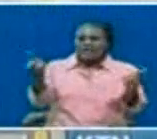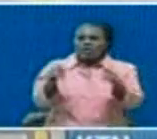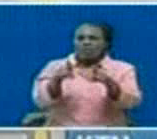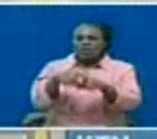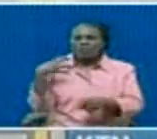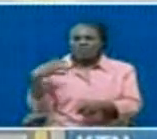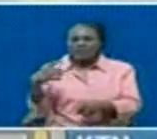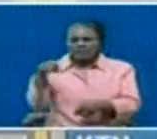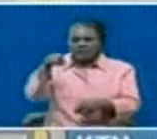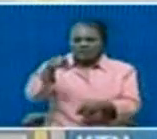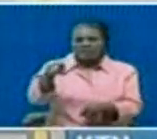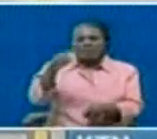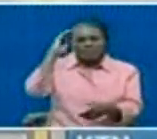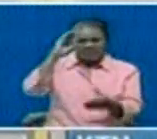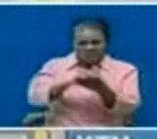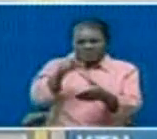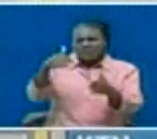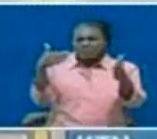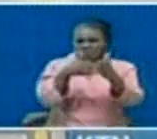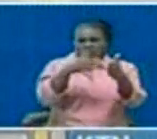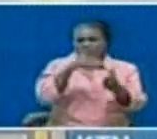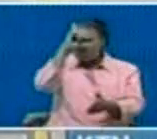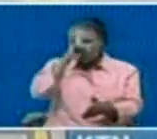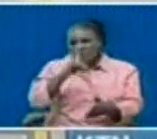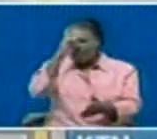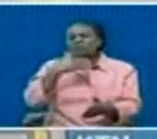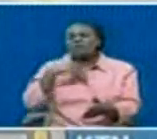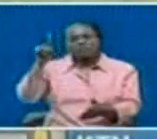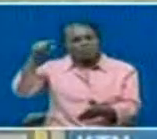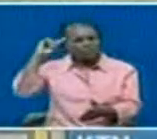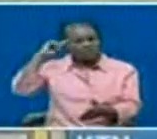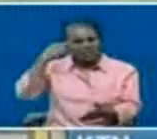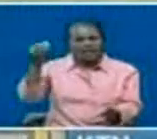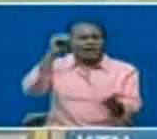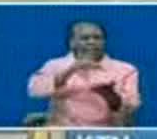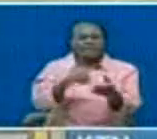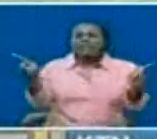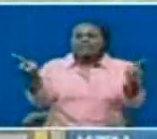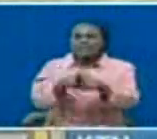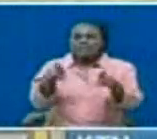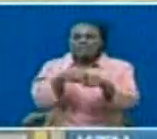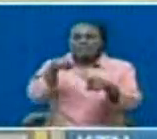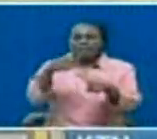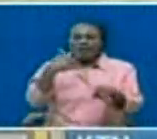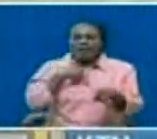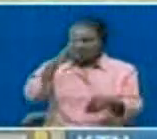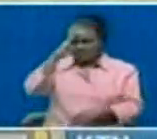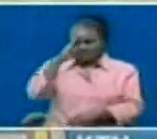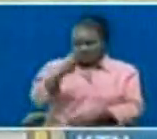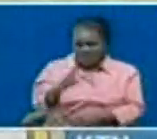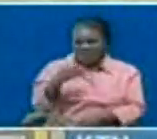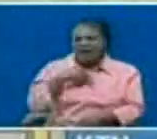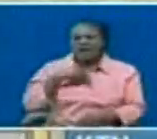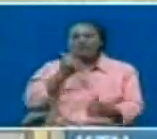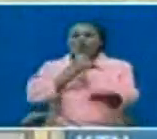defended Amrush and believes the ban was too harsh and wants CAF to reconsider it. Meanwhile, besides missing the coach on Sunday and subsequent